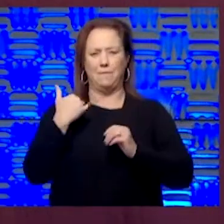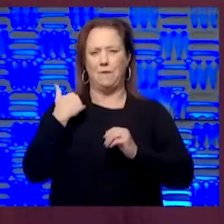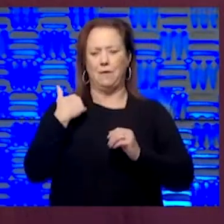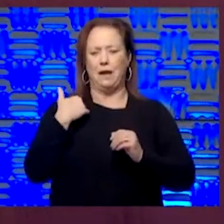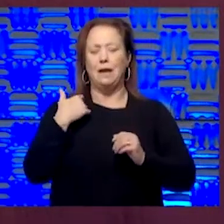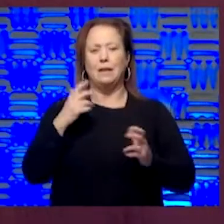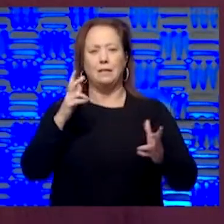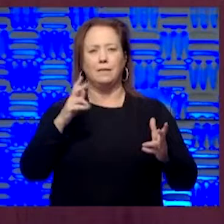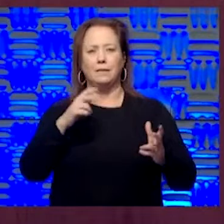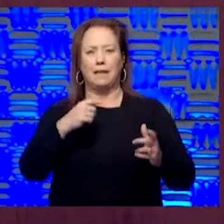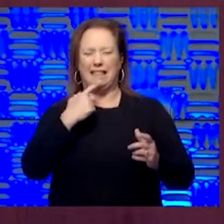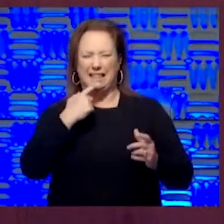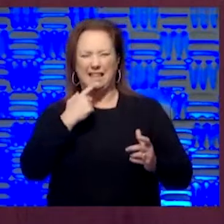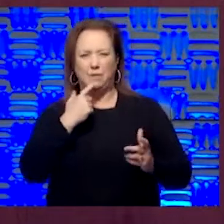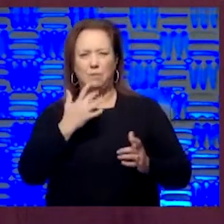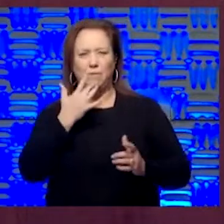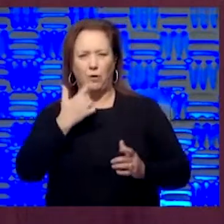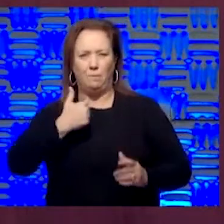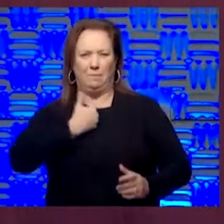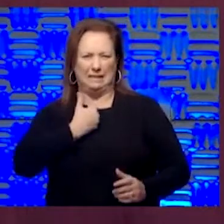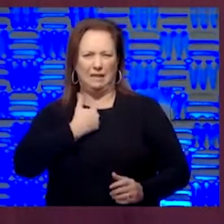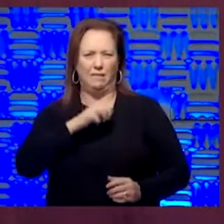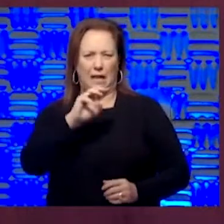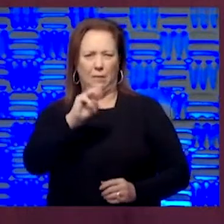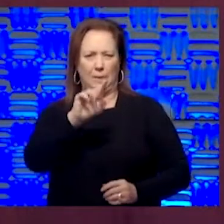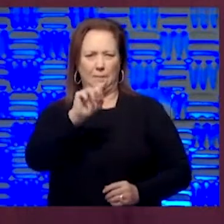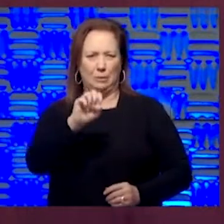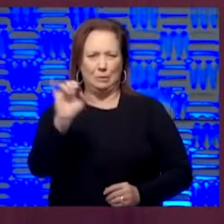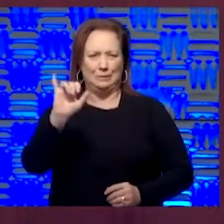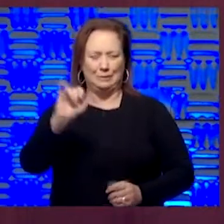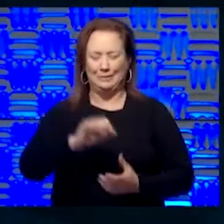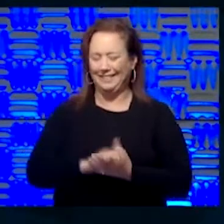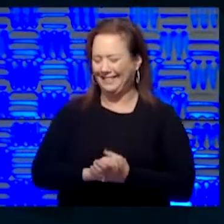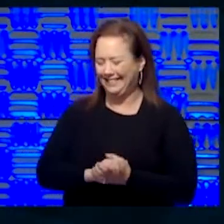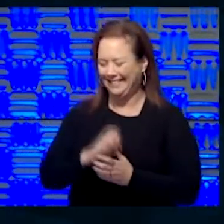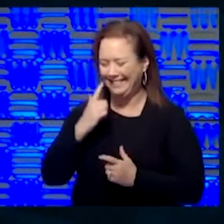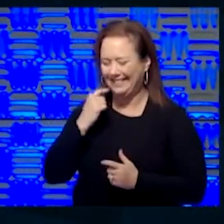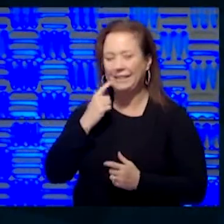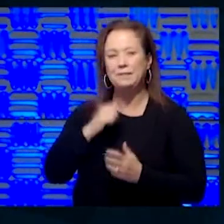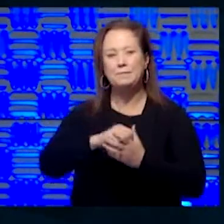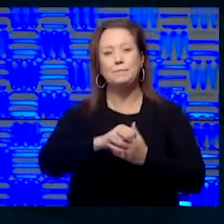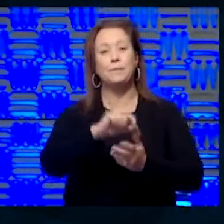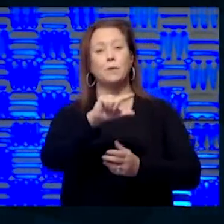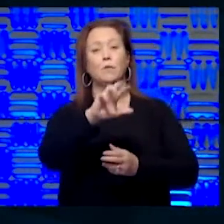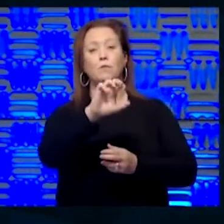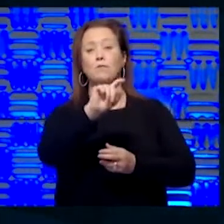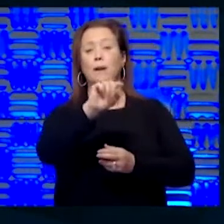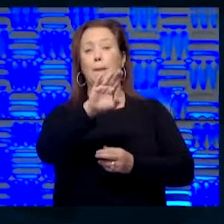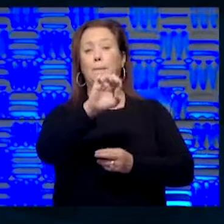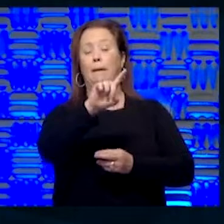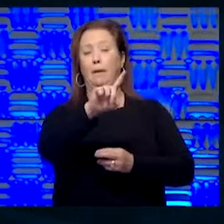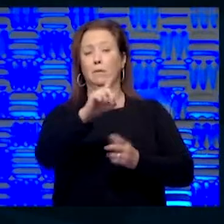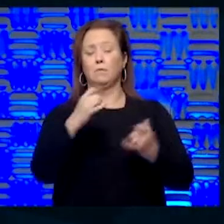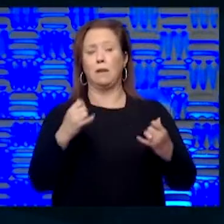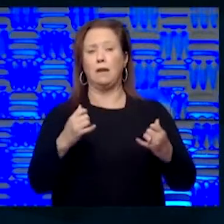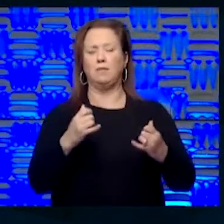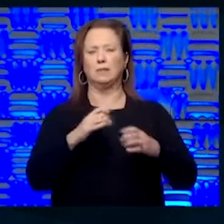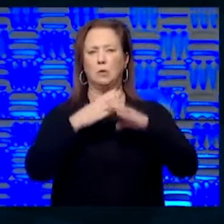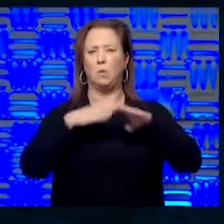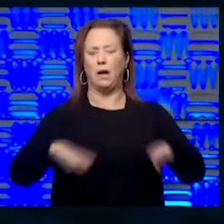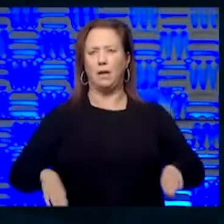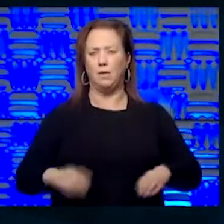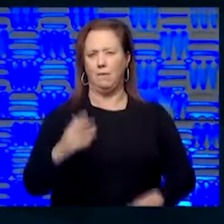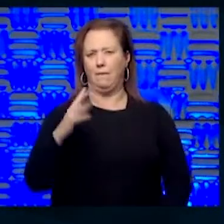they would like me to mute myself more often, but yeah. There you go. I would describe things in Great Bend as right now being pretty subdued. We've had